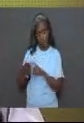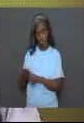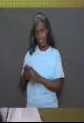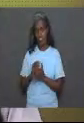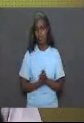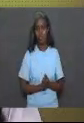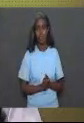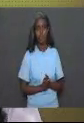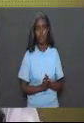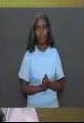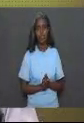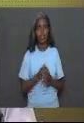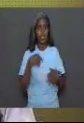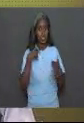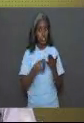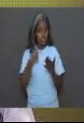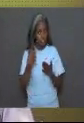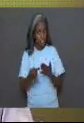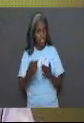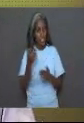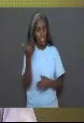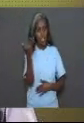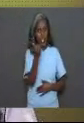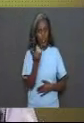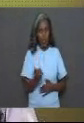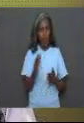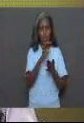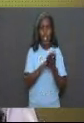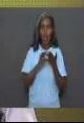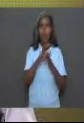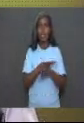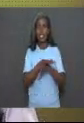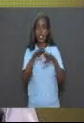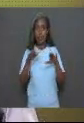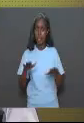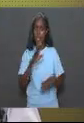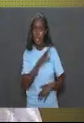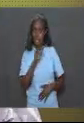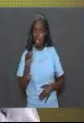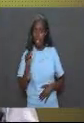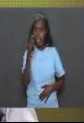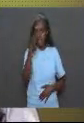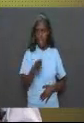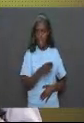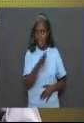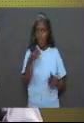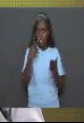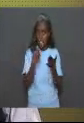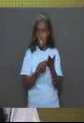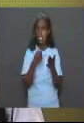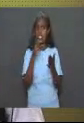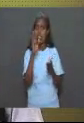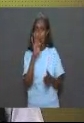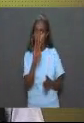partner. Then draw a complex plane and graph